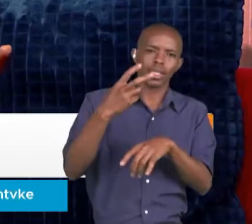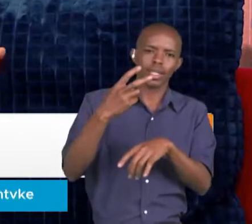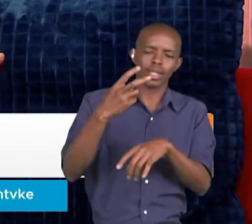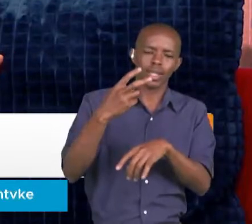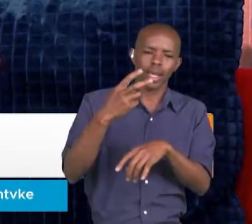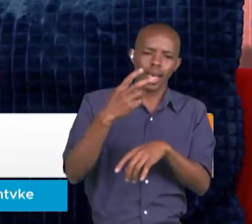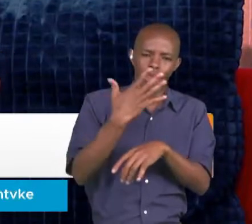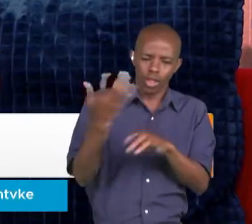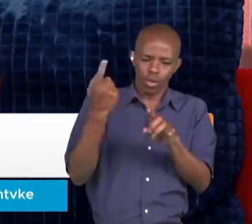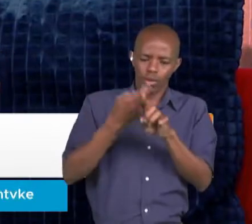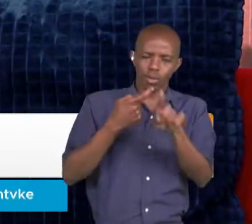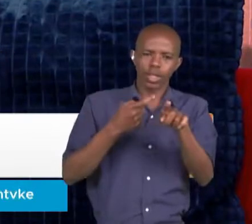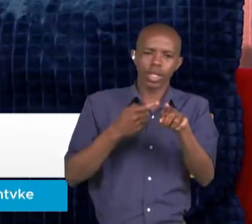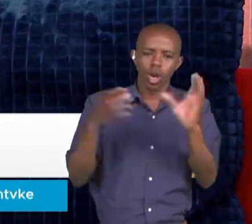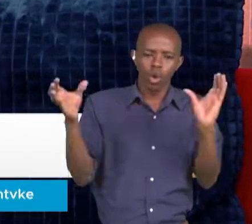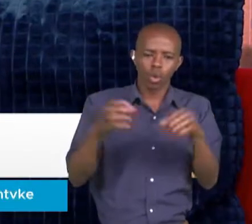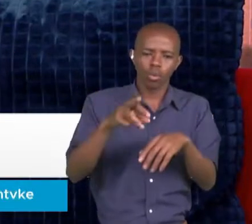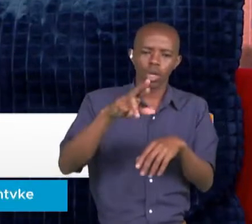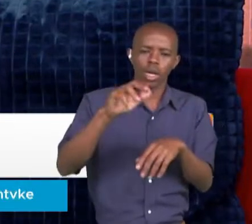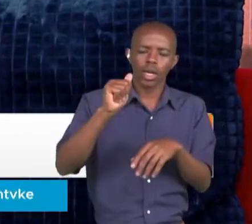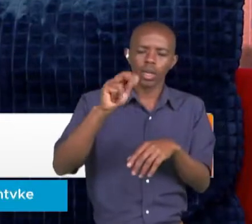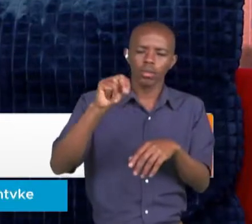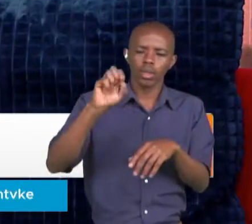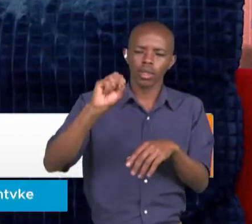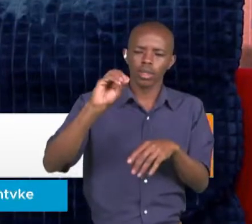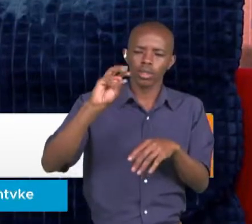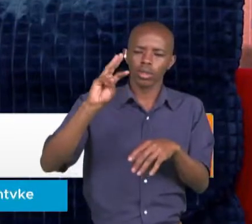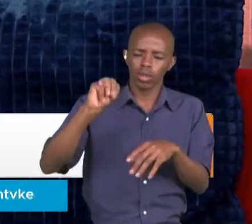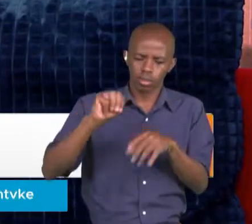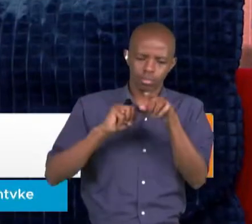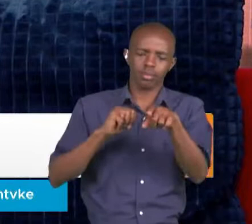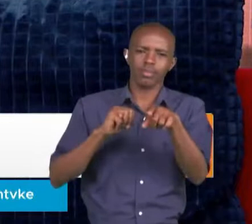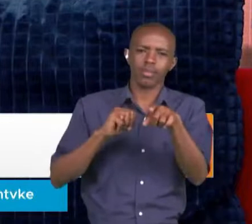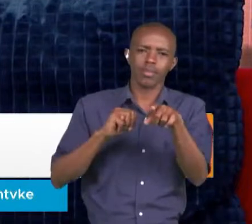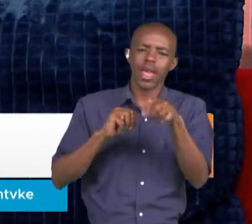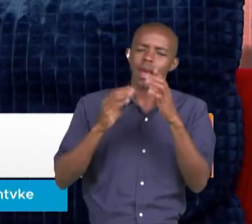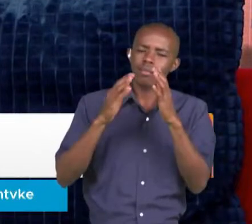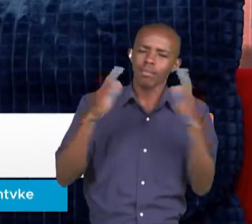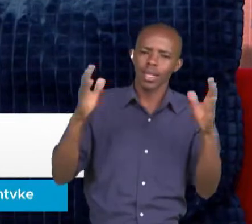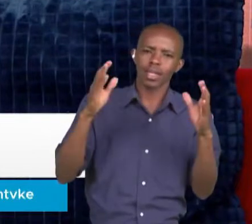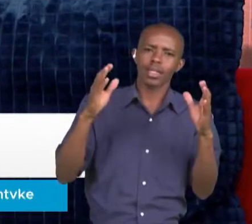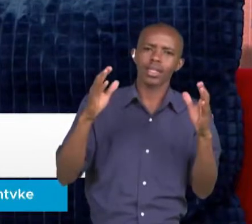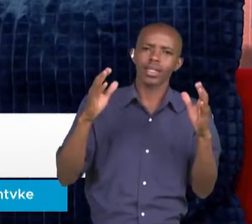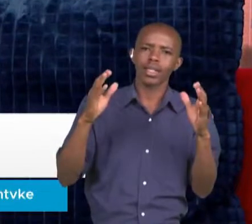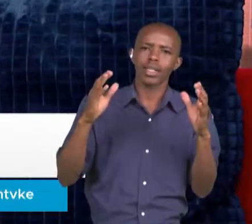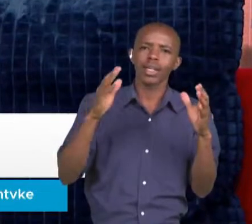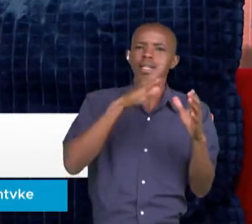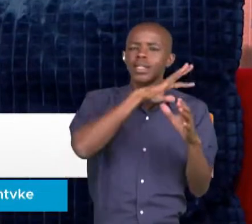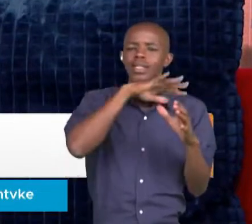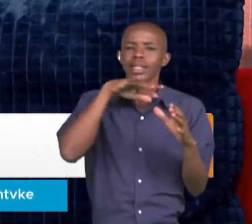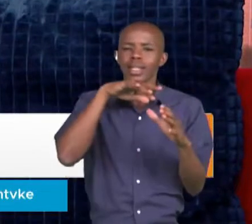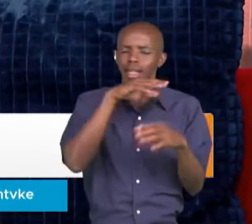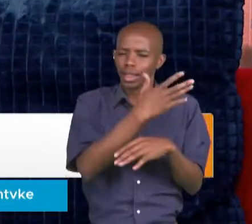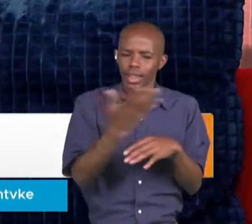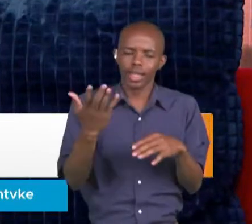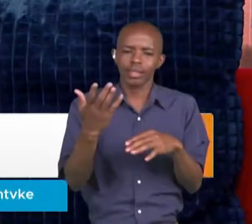coming from this is ransom. Okay. And for me, it smells like a huge, big, dirty fish or